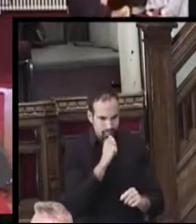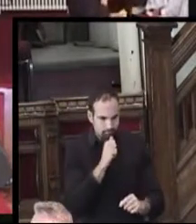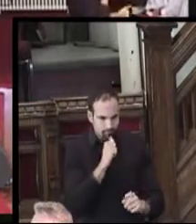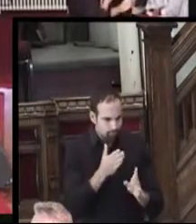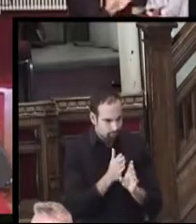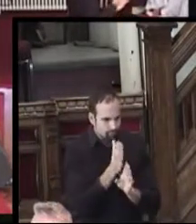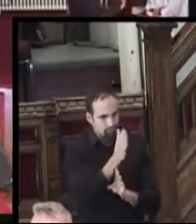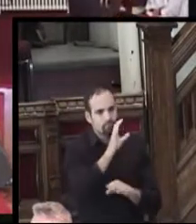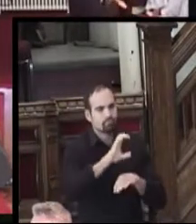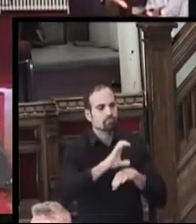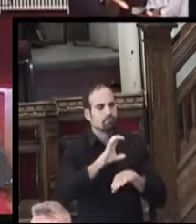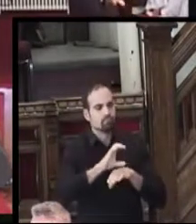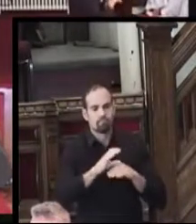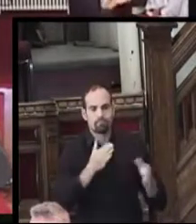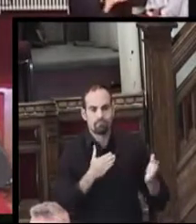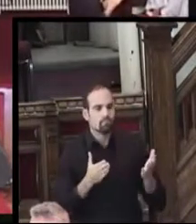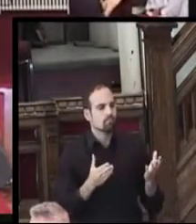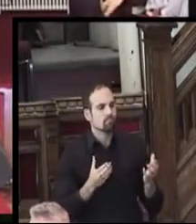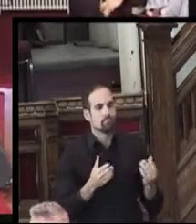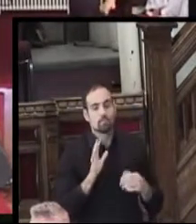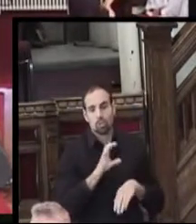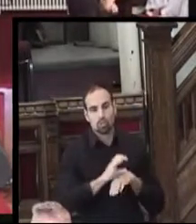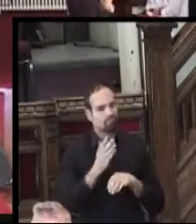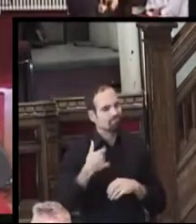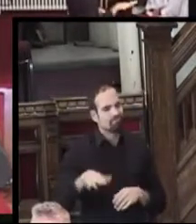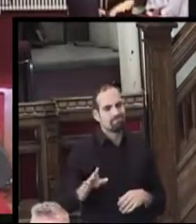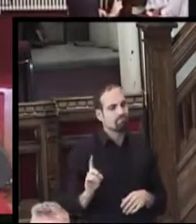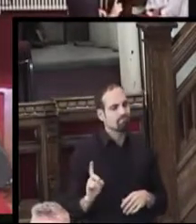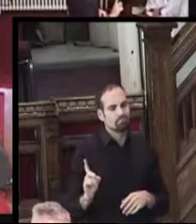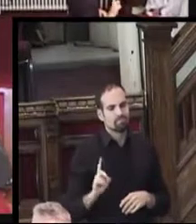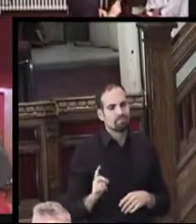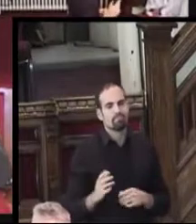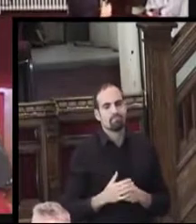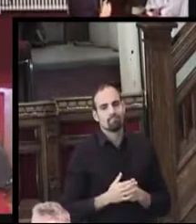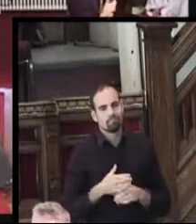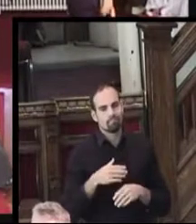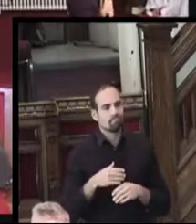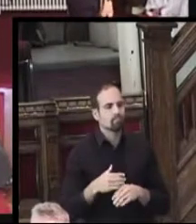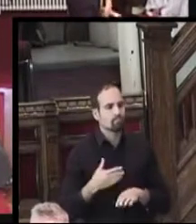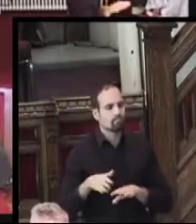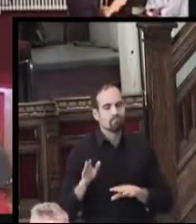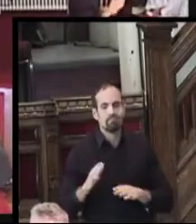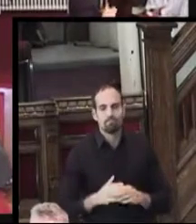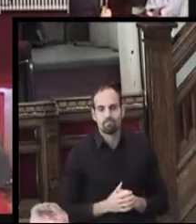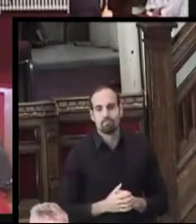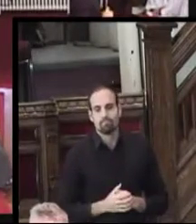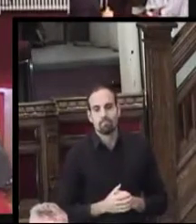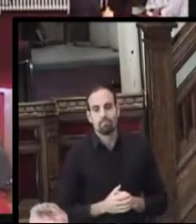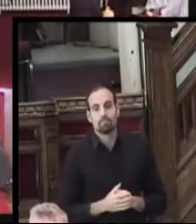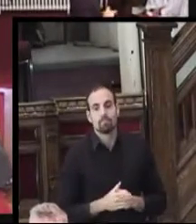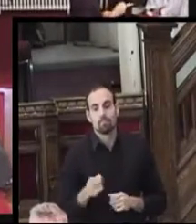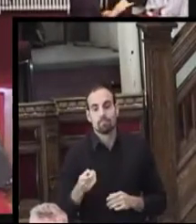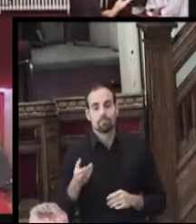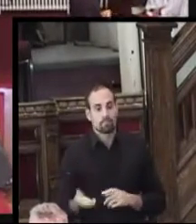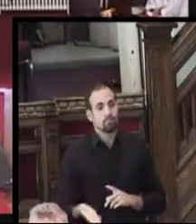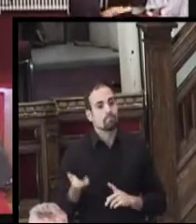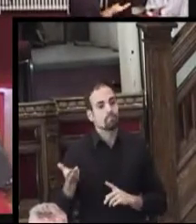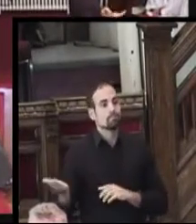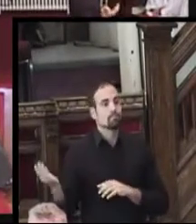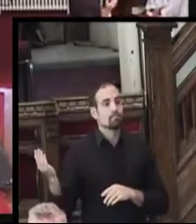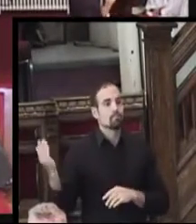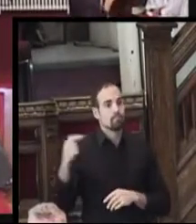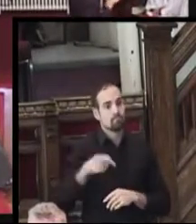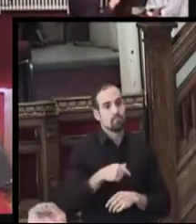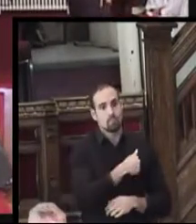serving made it known they didn't want him on staff any longer for that church. And so Bruce came to Toronto years ago, and he started